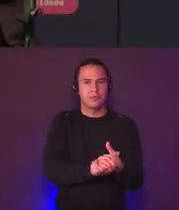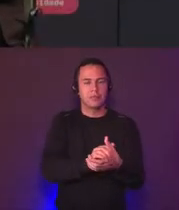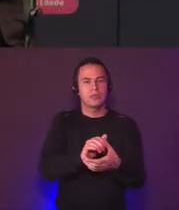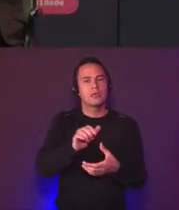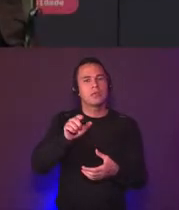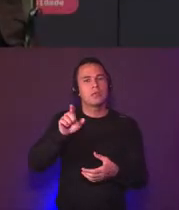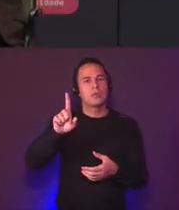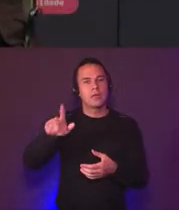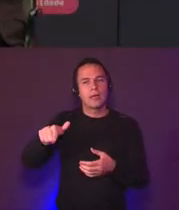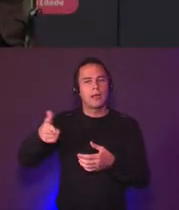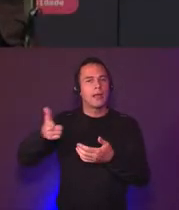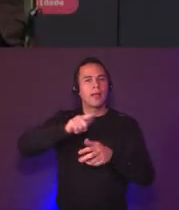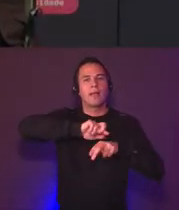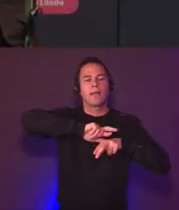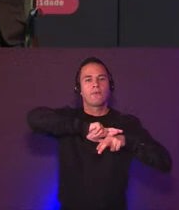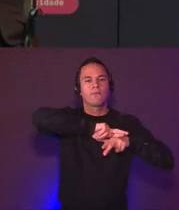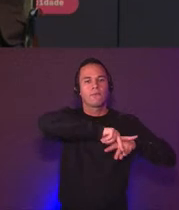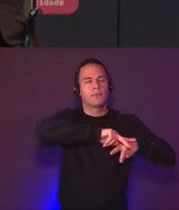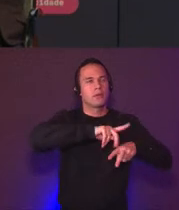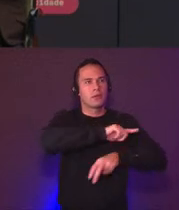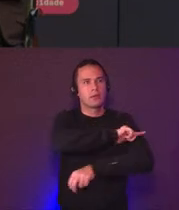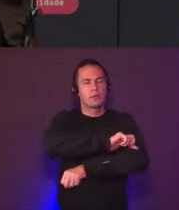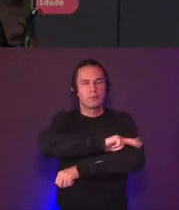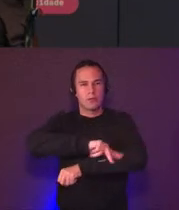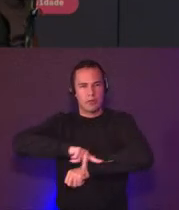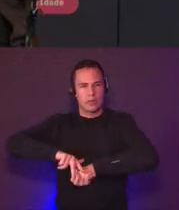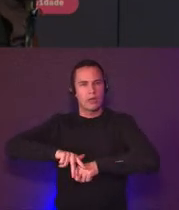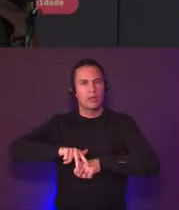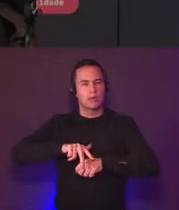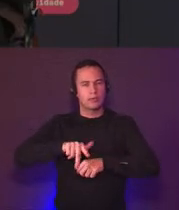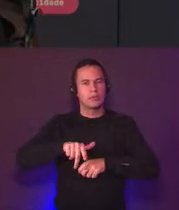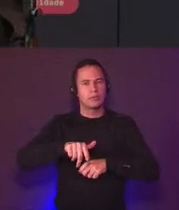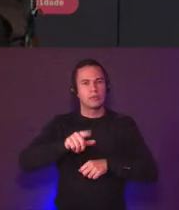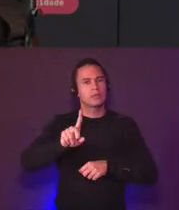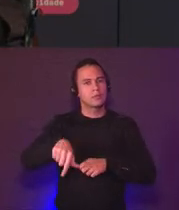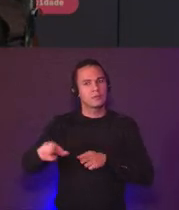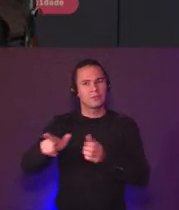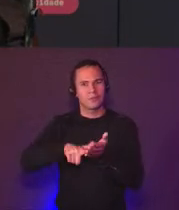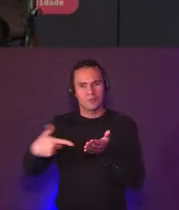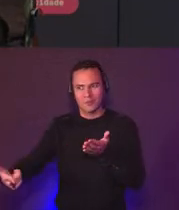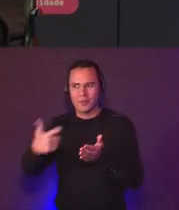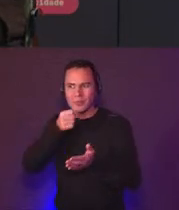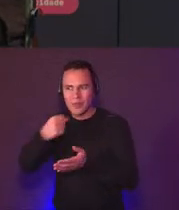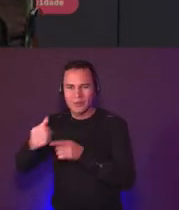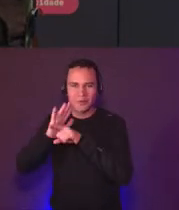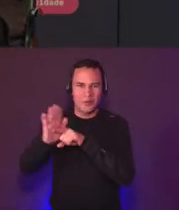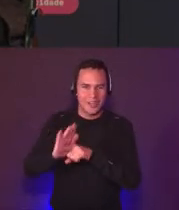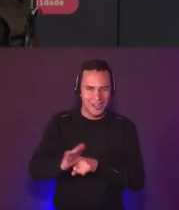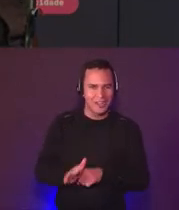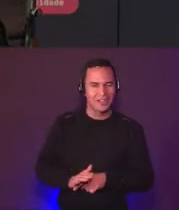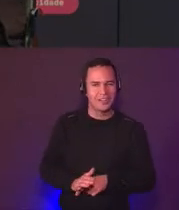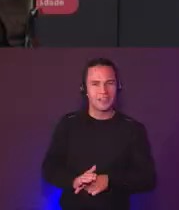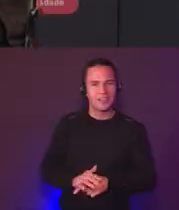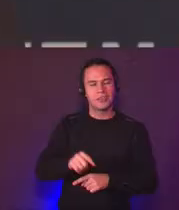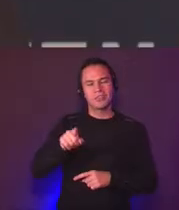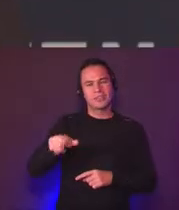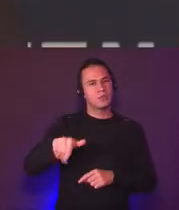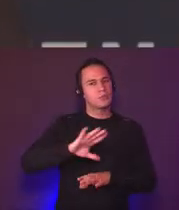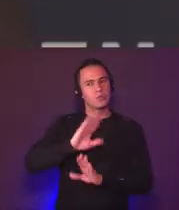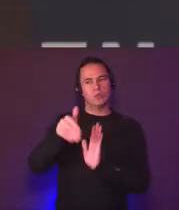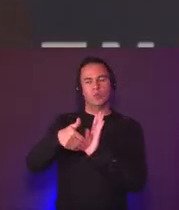schools in the United States as an education reporter, and then he covered all the riots for civil